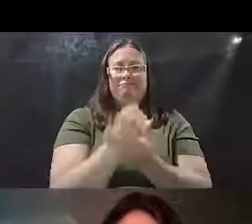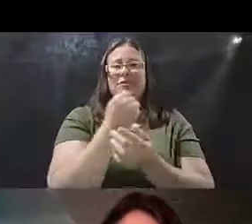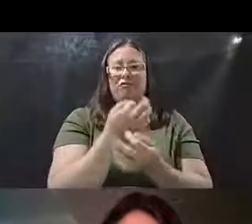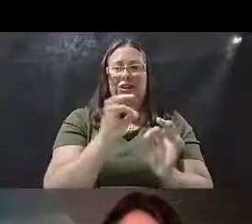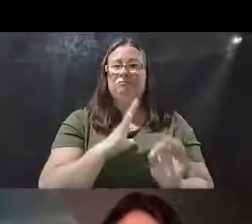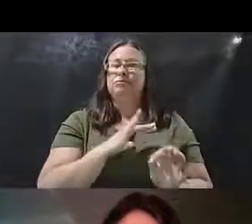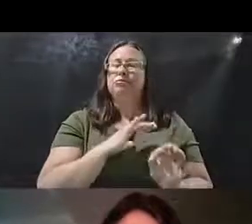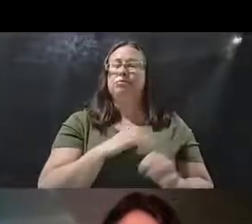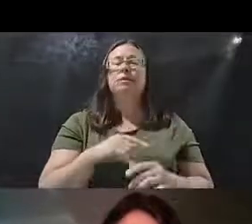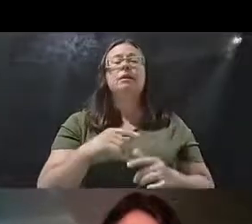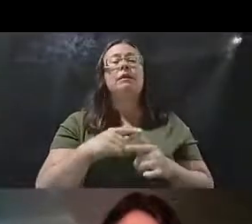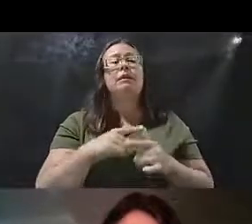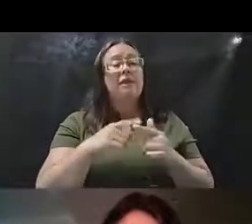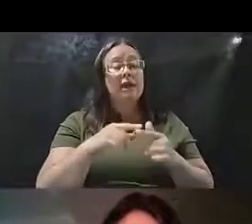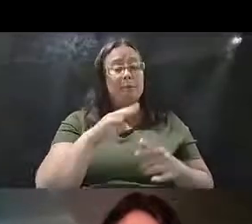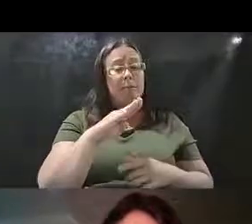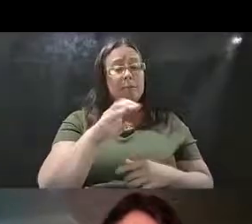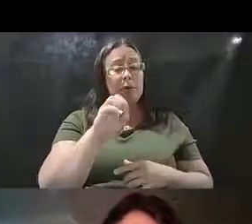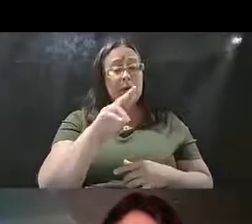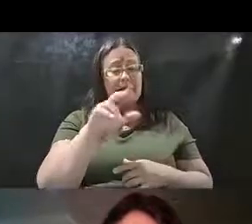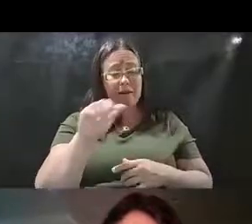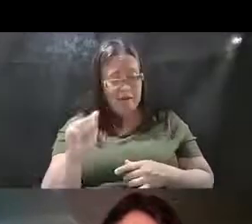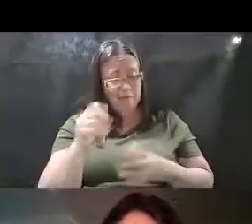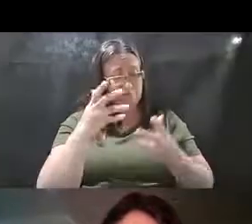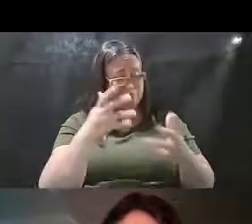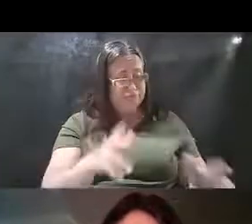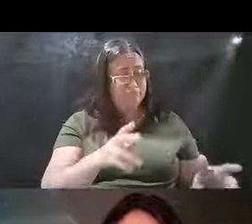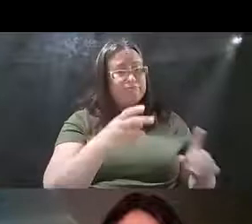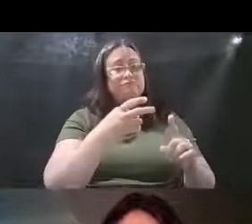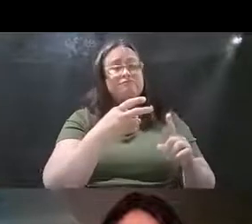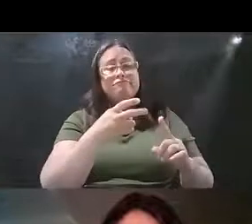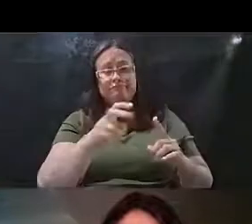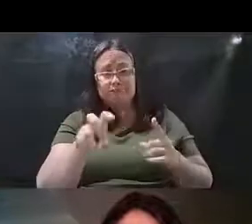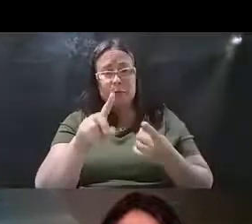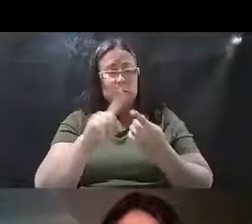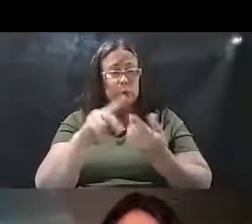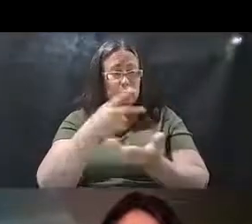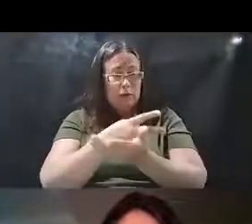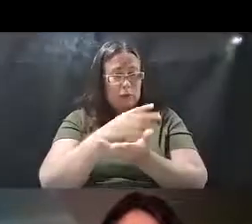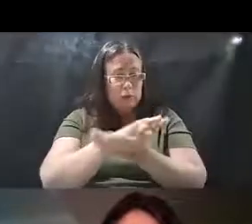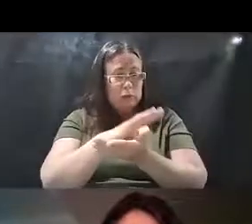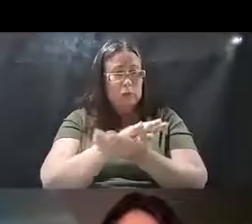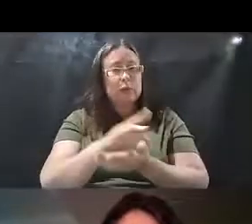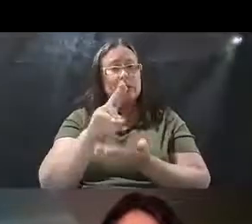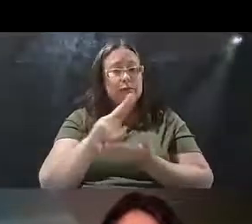After Berea, I was fortunate to get into graduate school at the University of Tennessee.